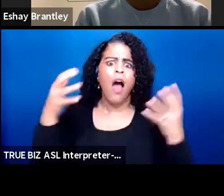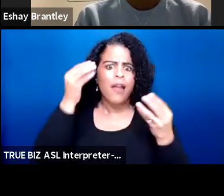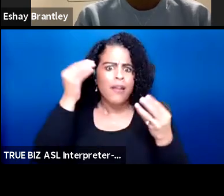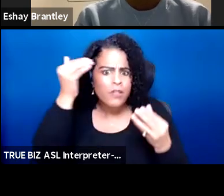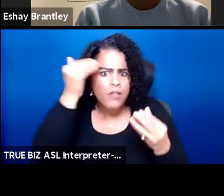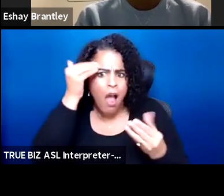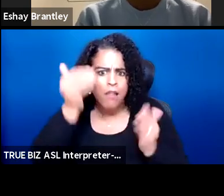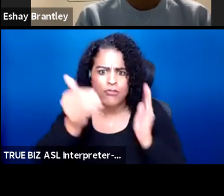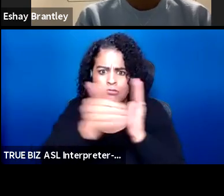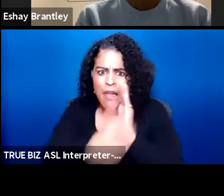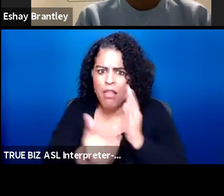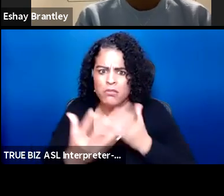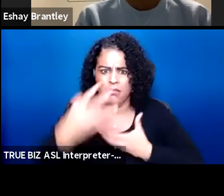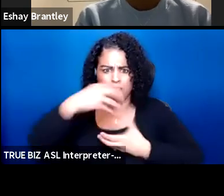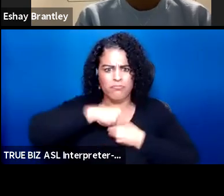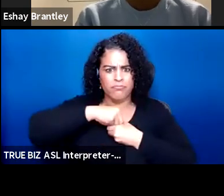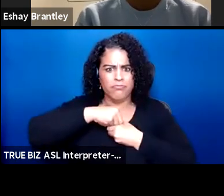and